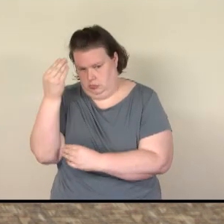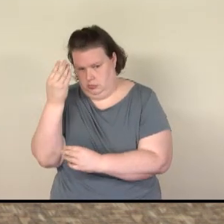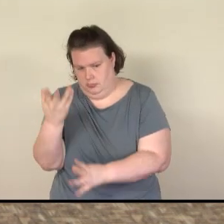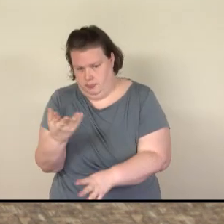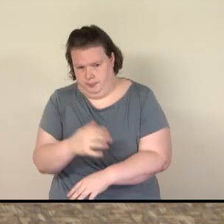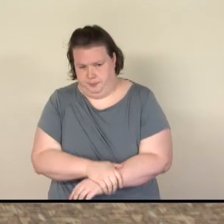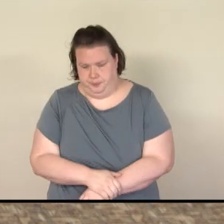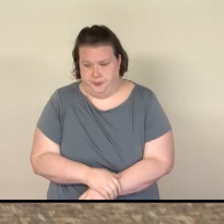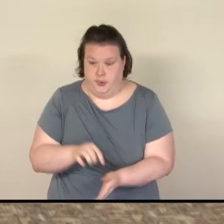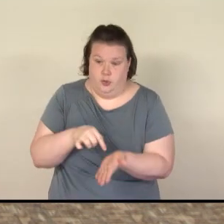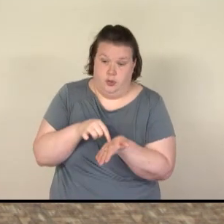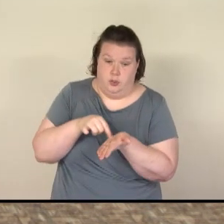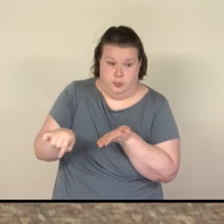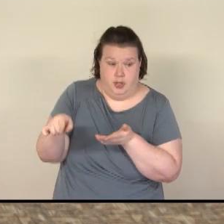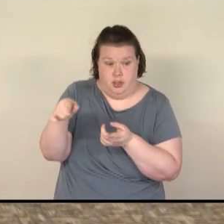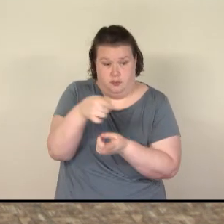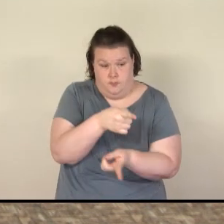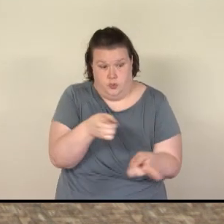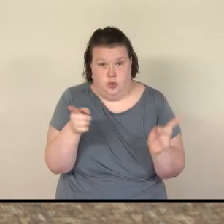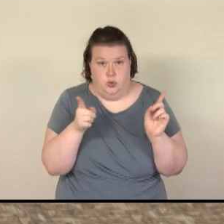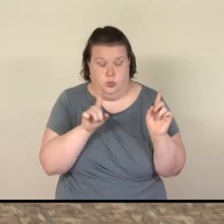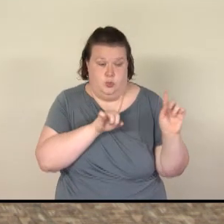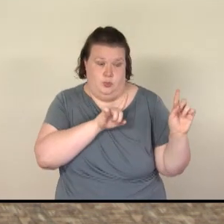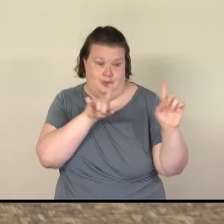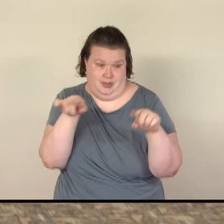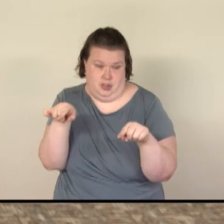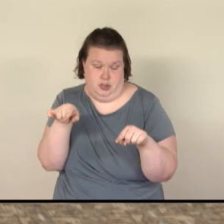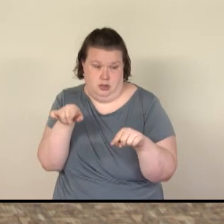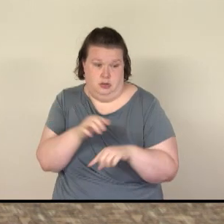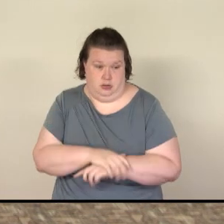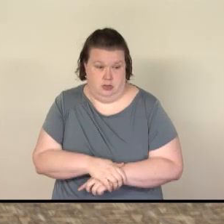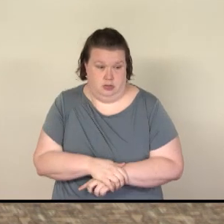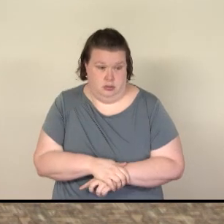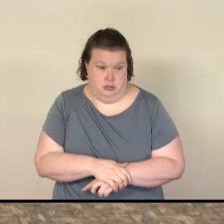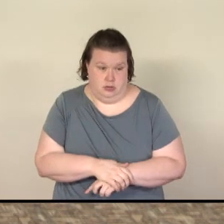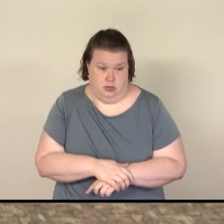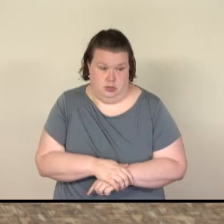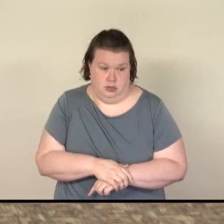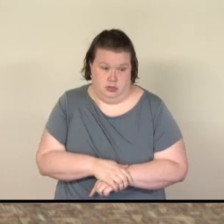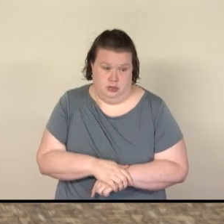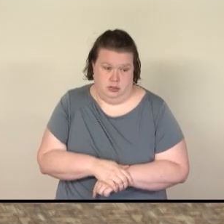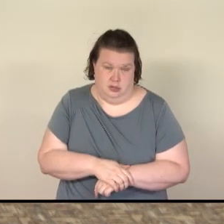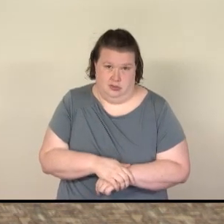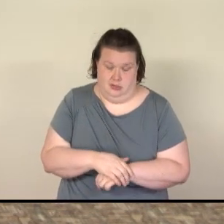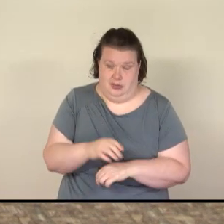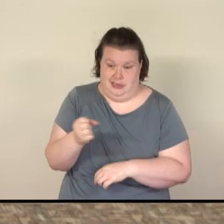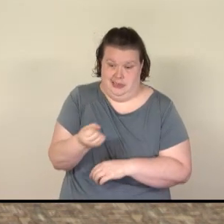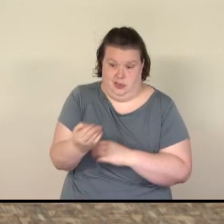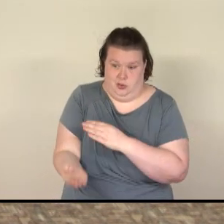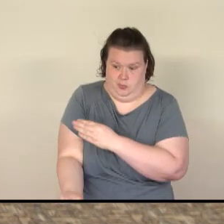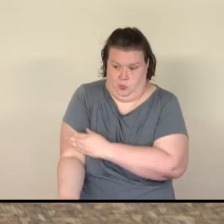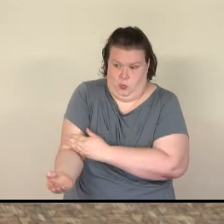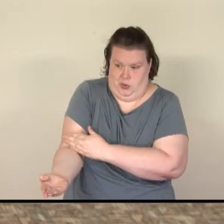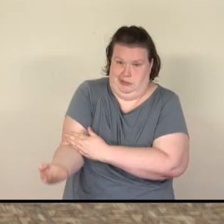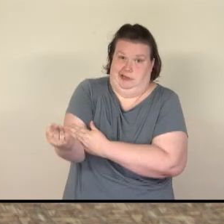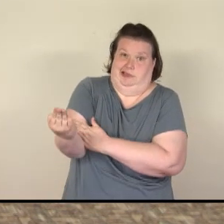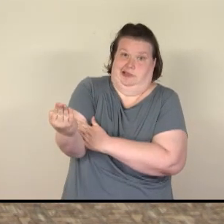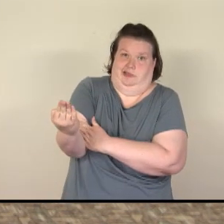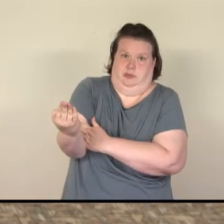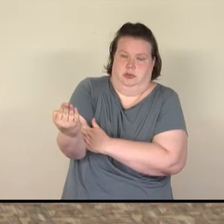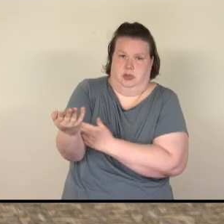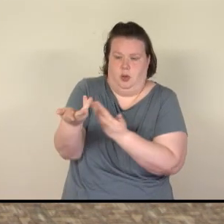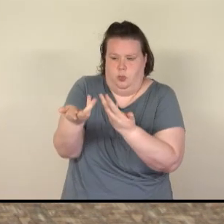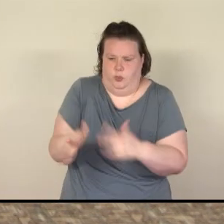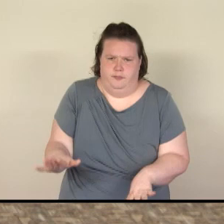So we've paid for you all to attend that. I think it's pretty early Saturday morning, so we'll still get you out of there by noon,